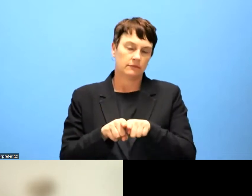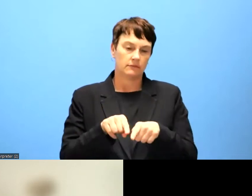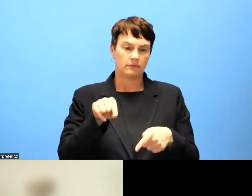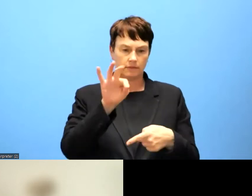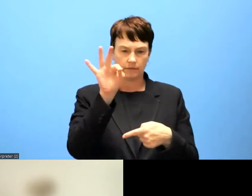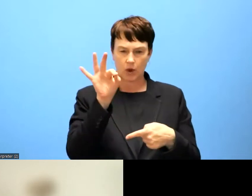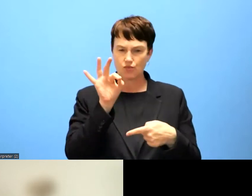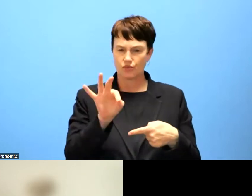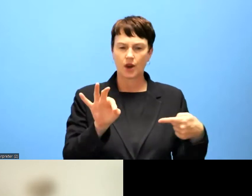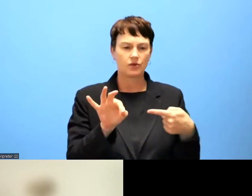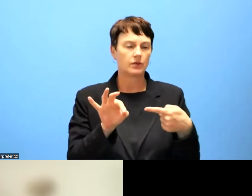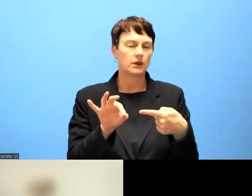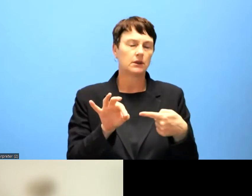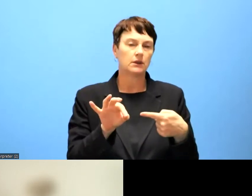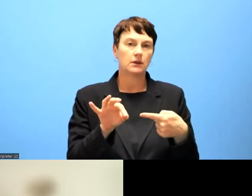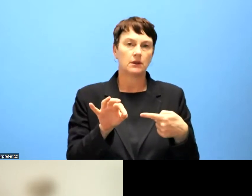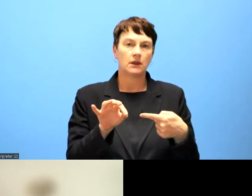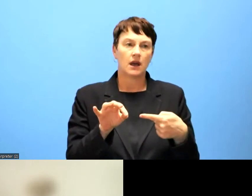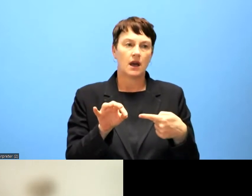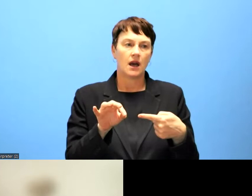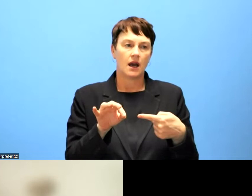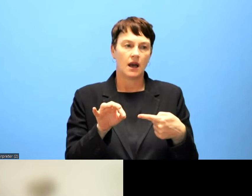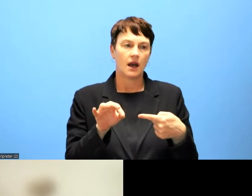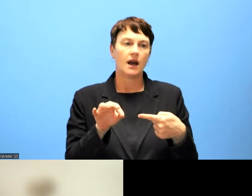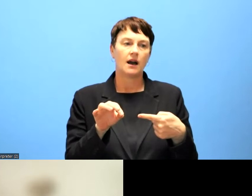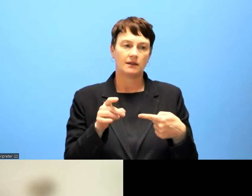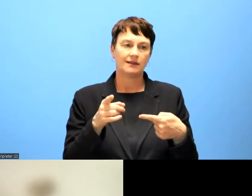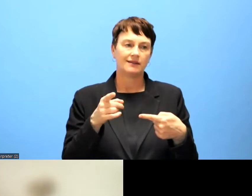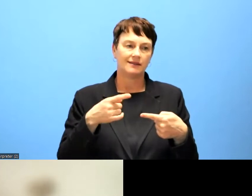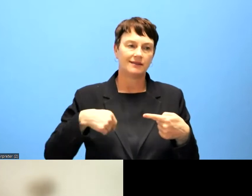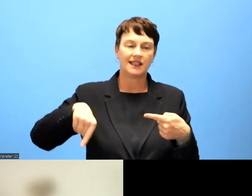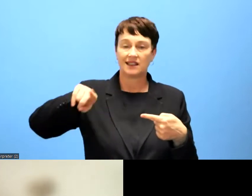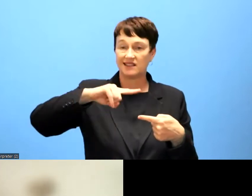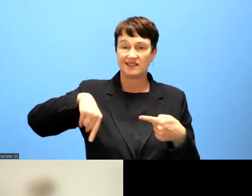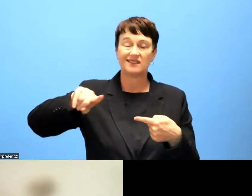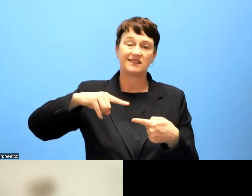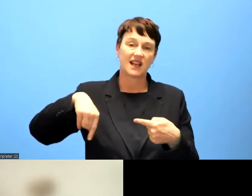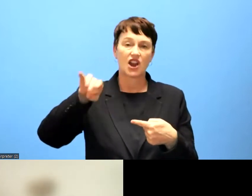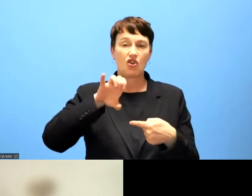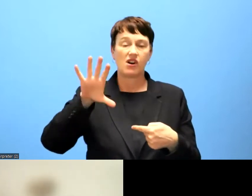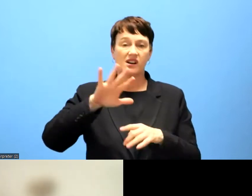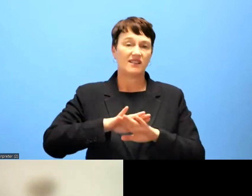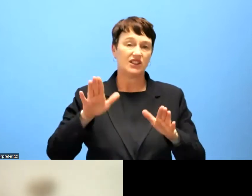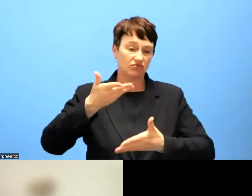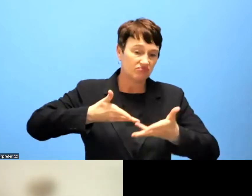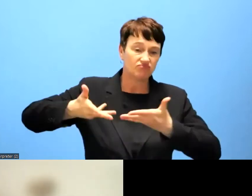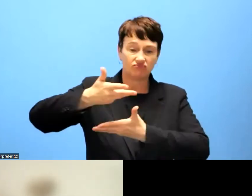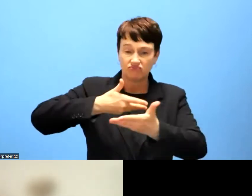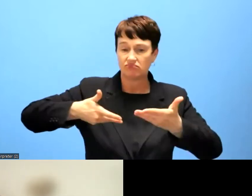Europe already worked on this in the past, is a question of harmonized methodology of